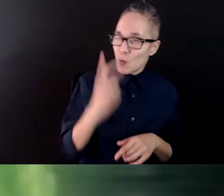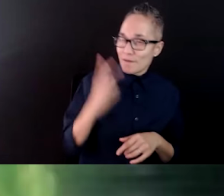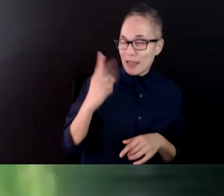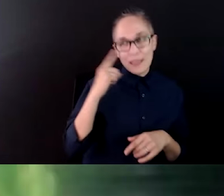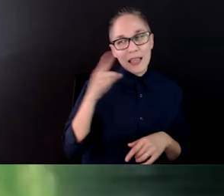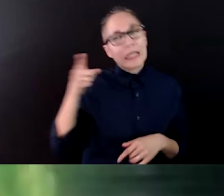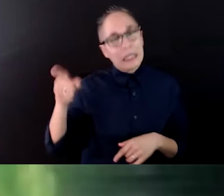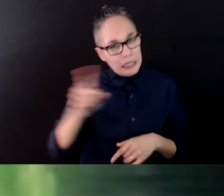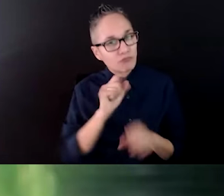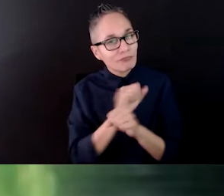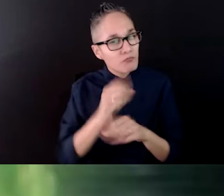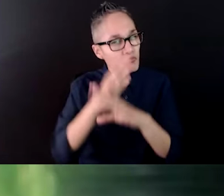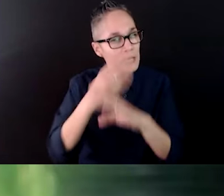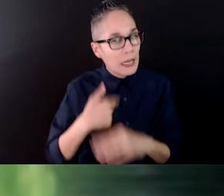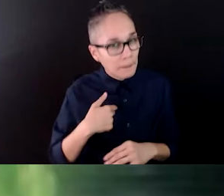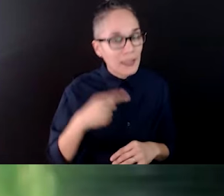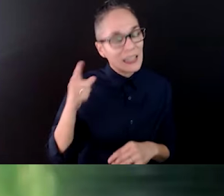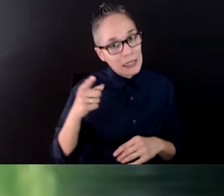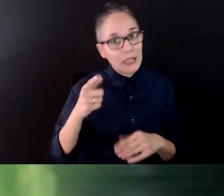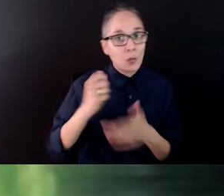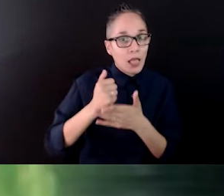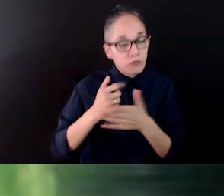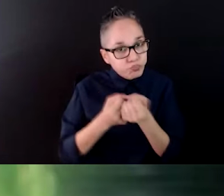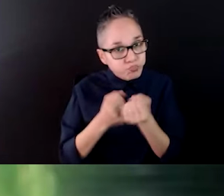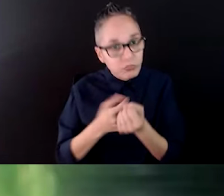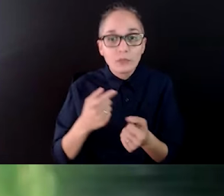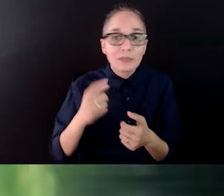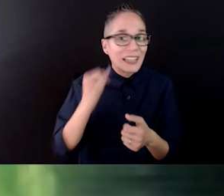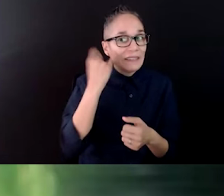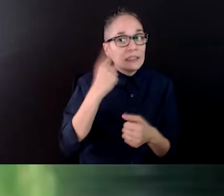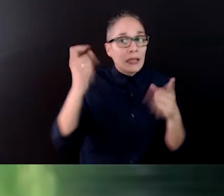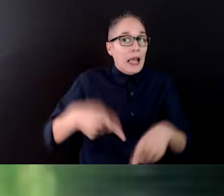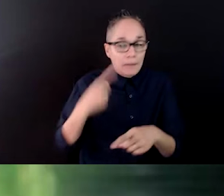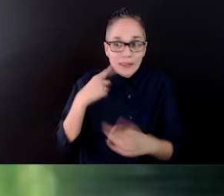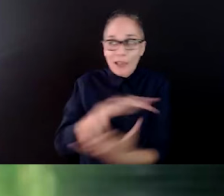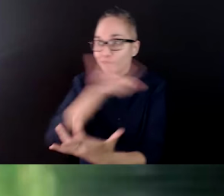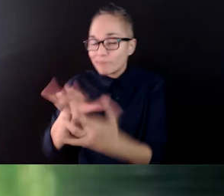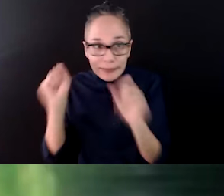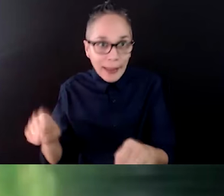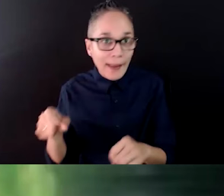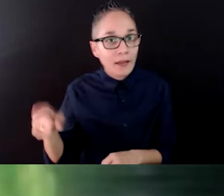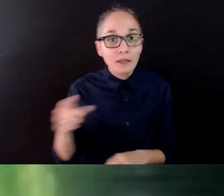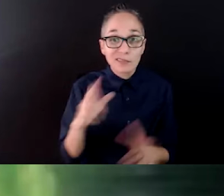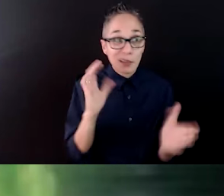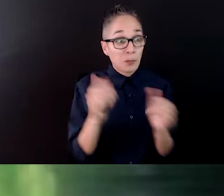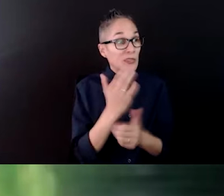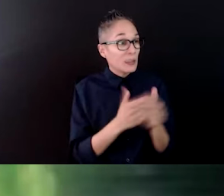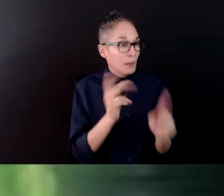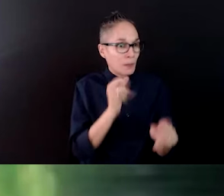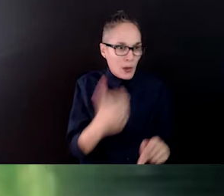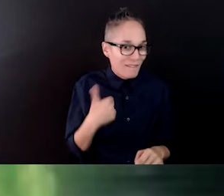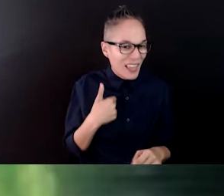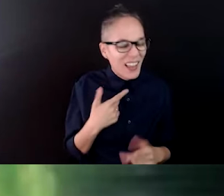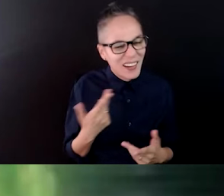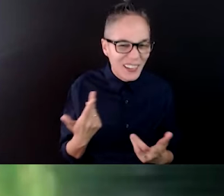my yeah. wife said, be careful what you wish for. And you say, hey, look, you know. True, yeah. So, I mean, it's just a